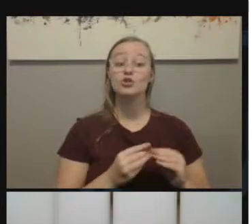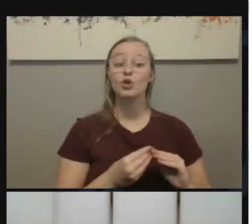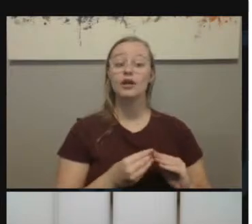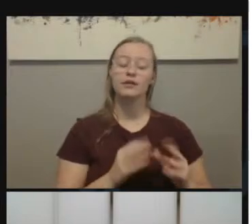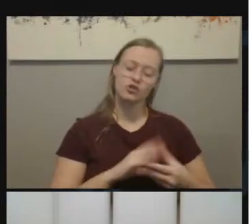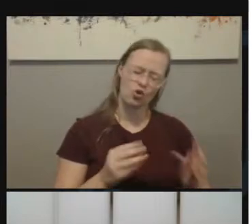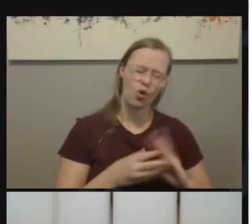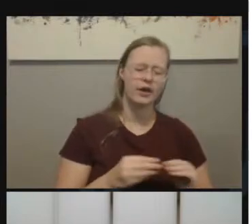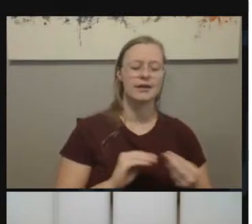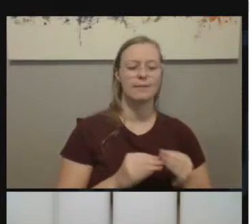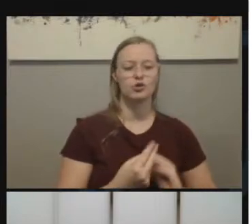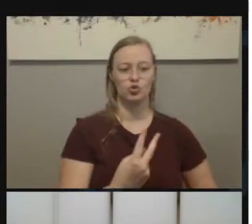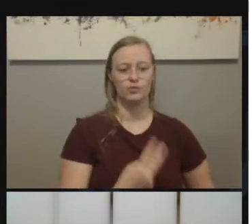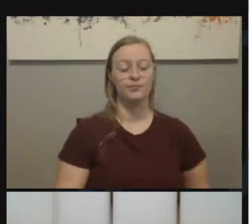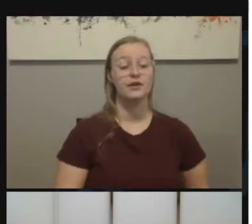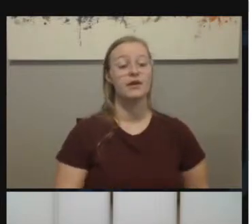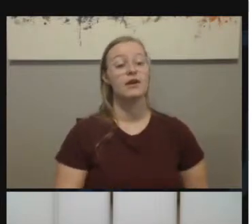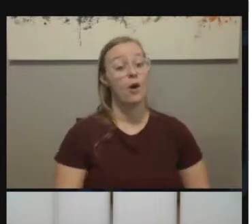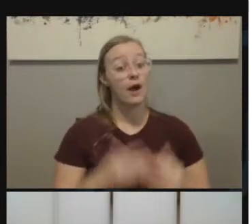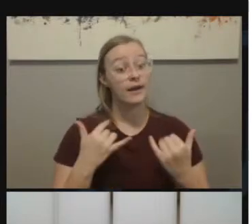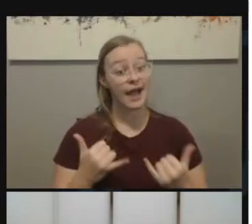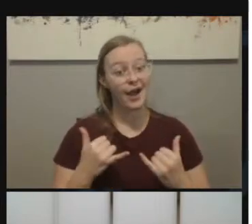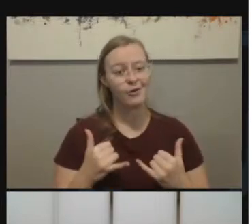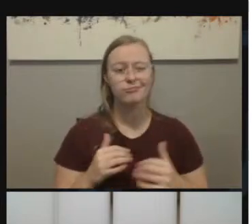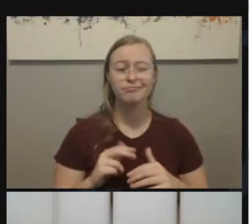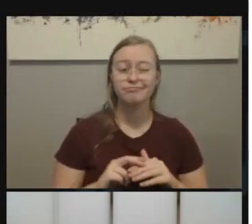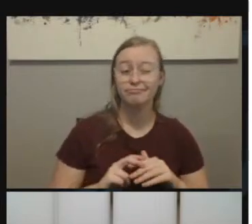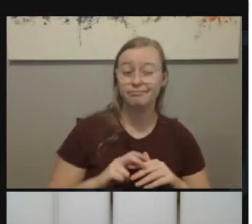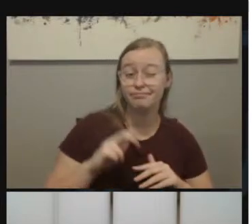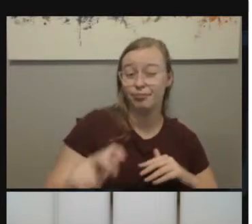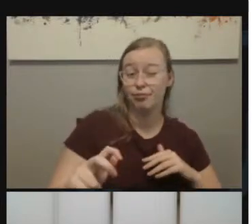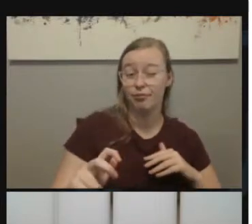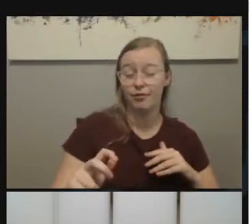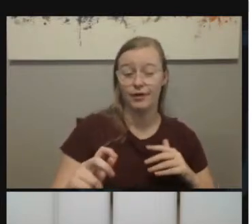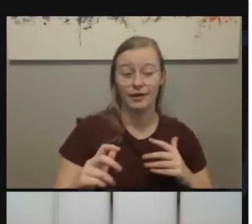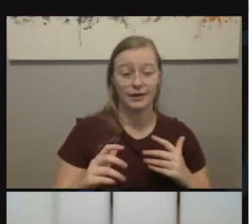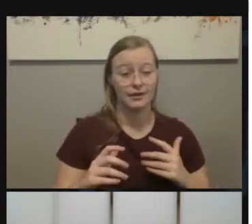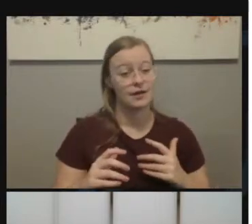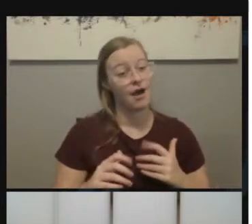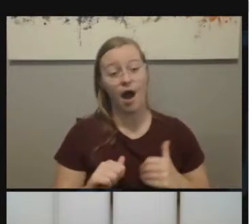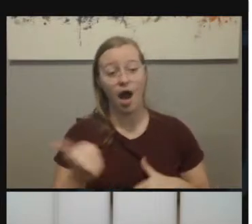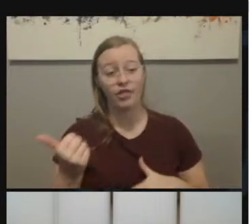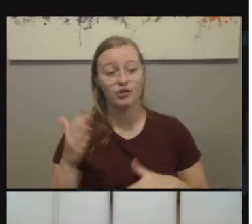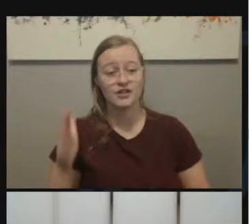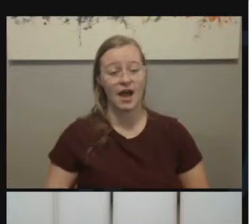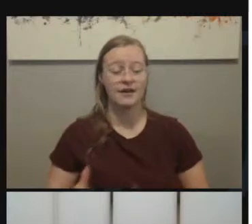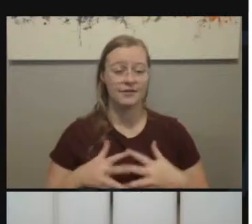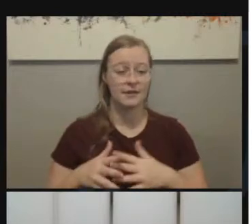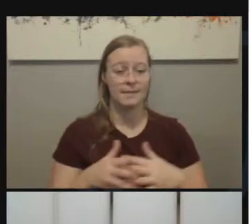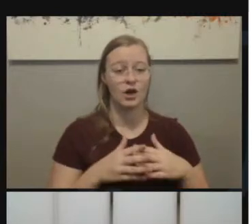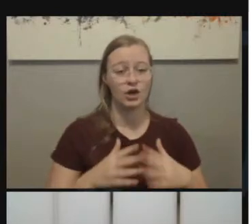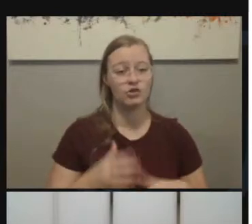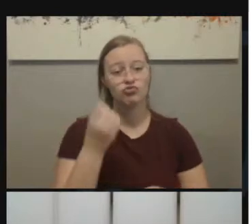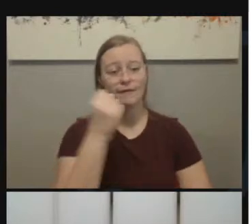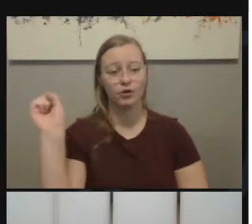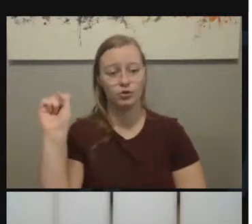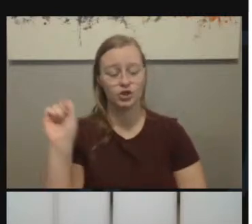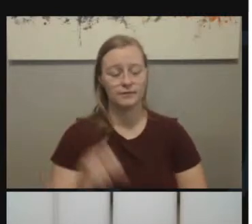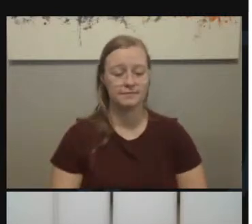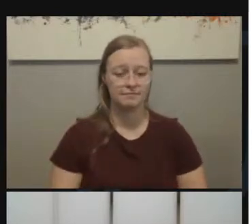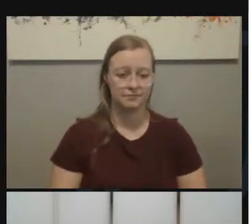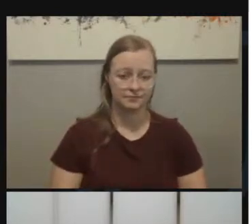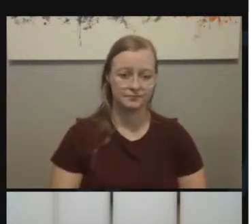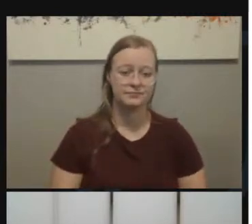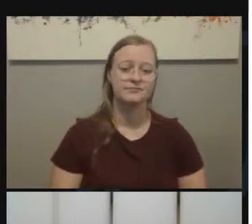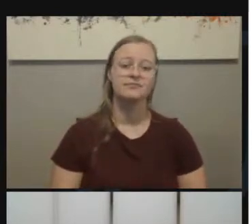Now, let's jump to the other side of the American Revolution. The American Revolution, as